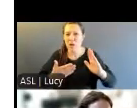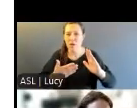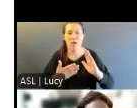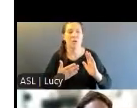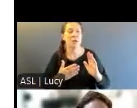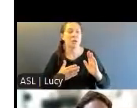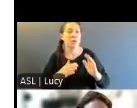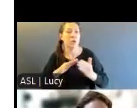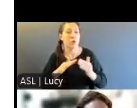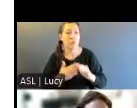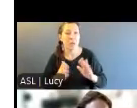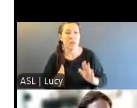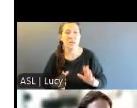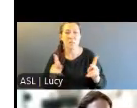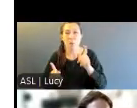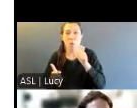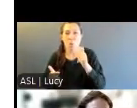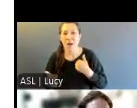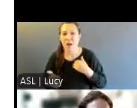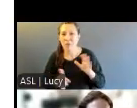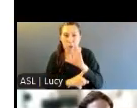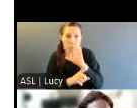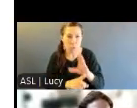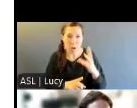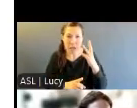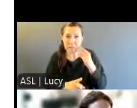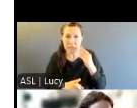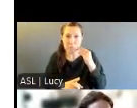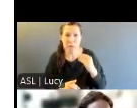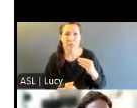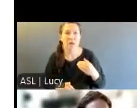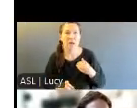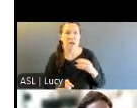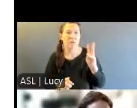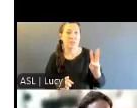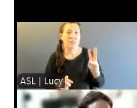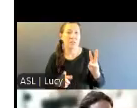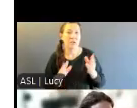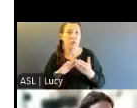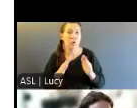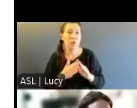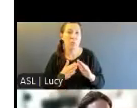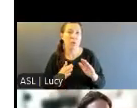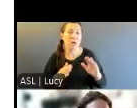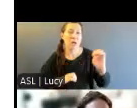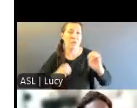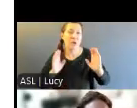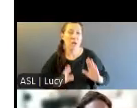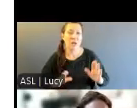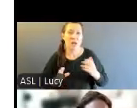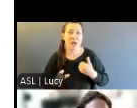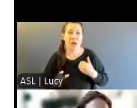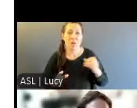experiences across the state. Each of our 6 community evaluators bring personal and professional experiences and relationships within